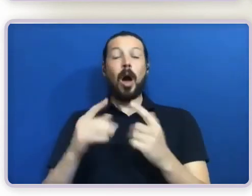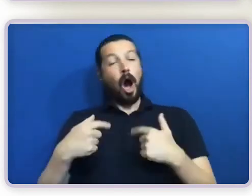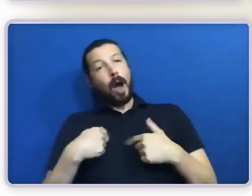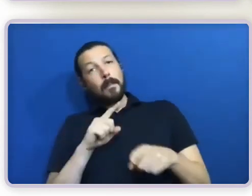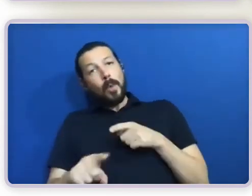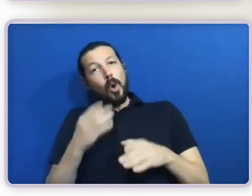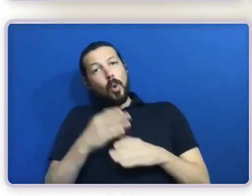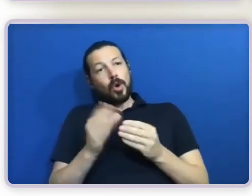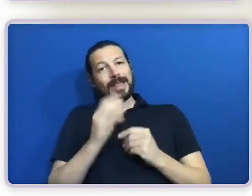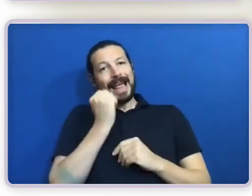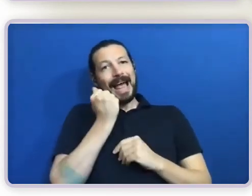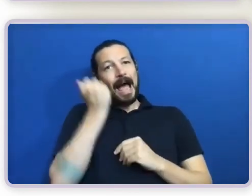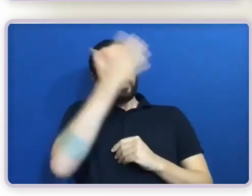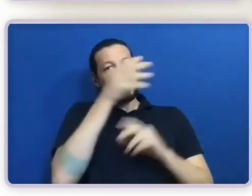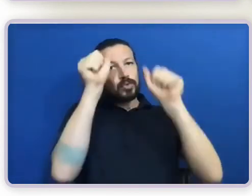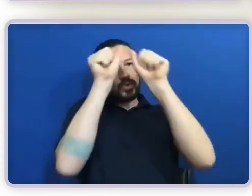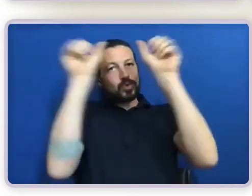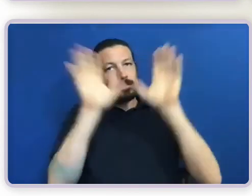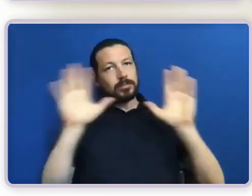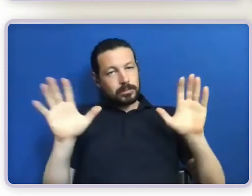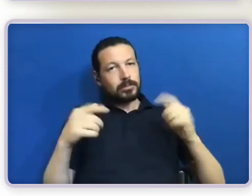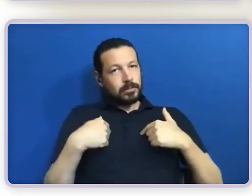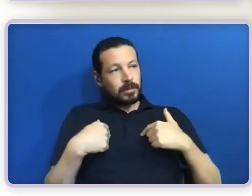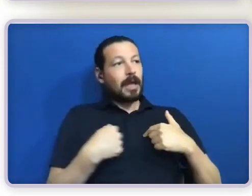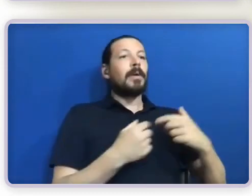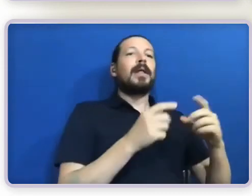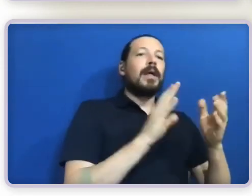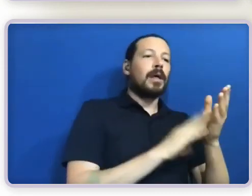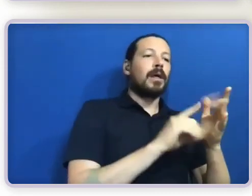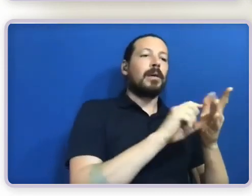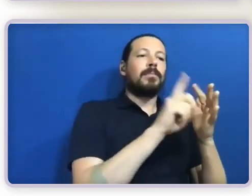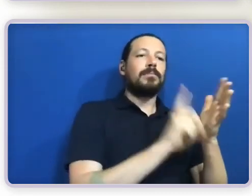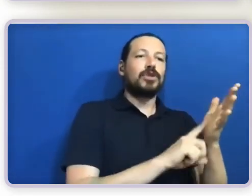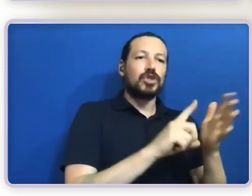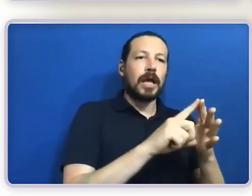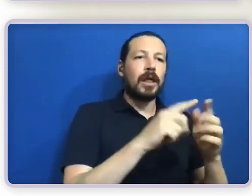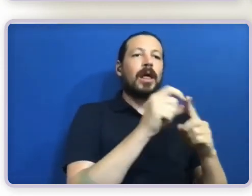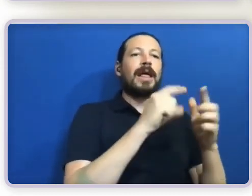Strait Islander people, but Michelle and Dayle are working with those communities also.